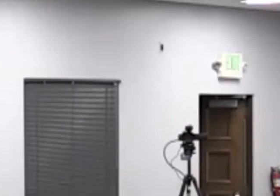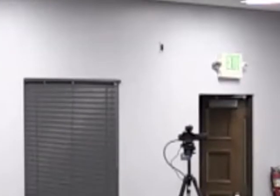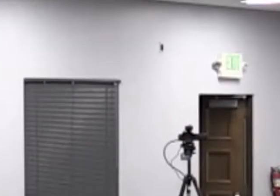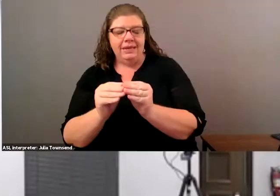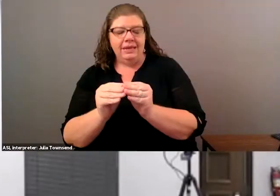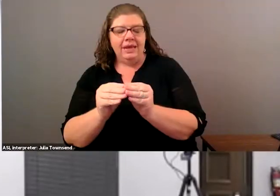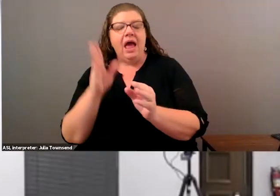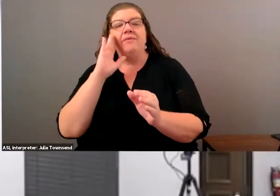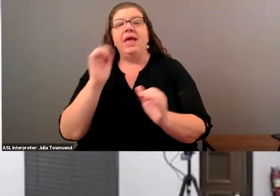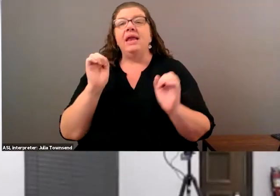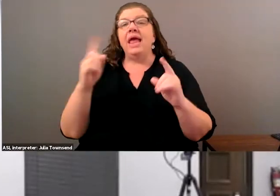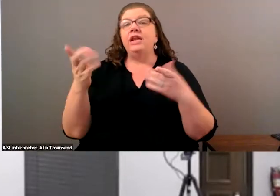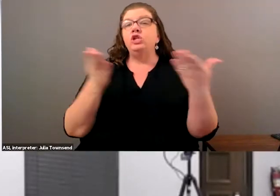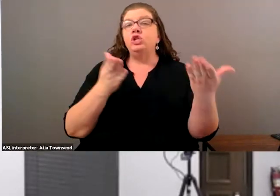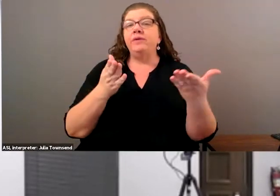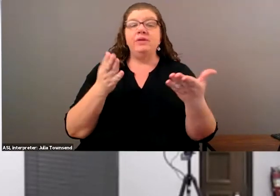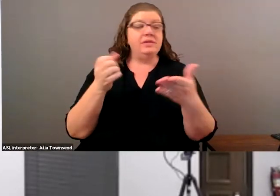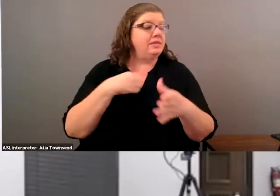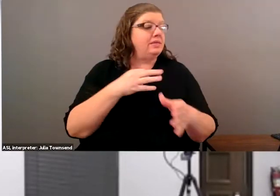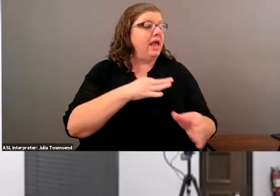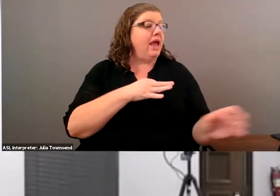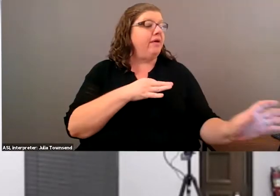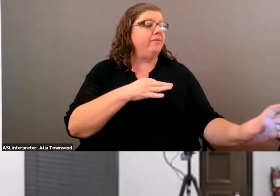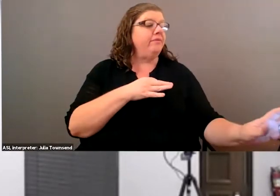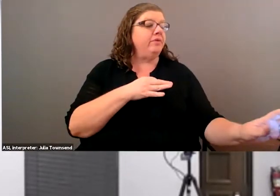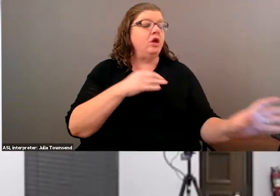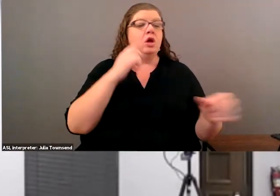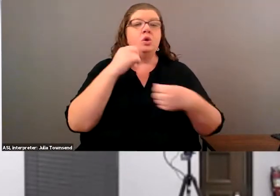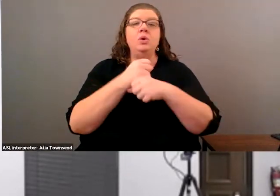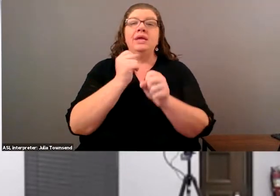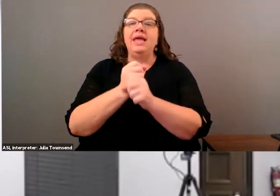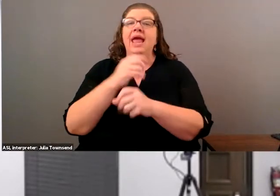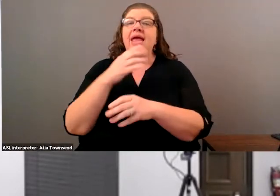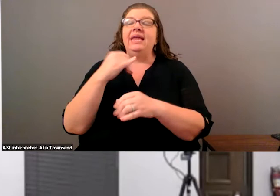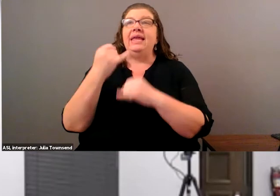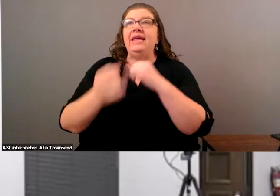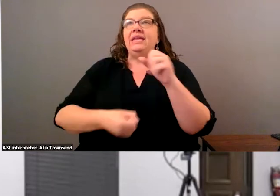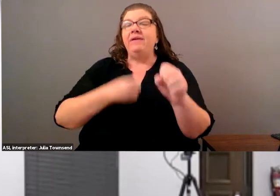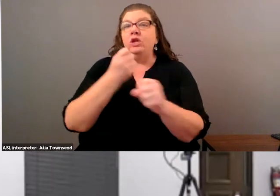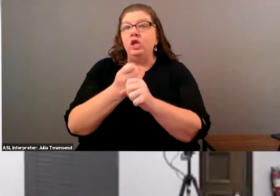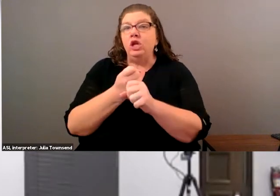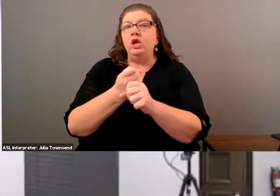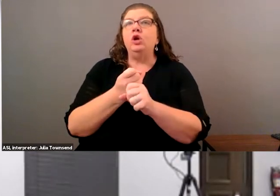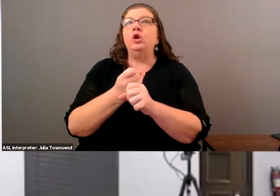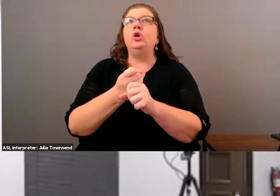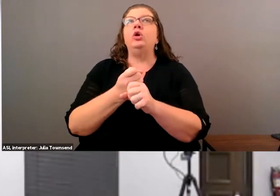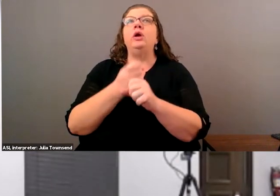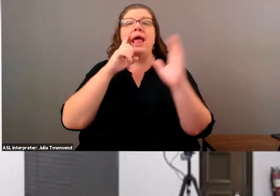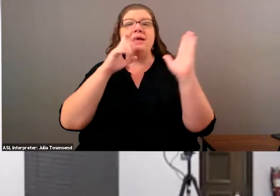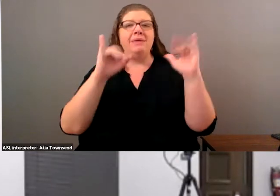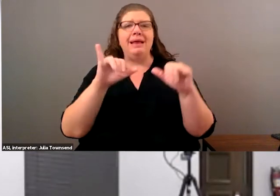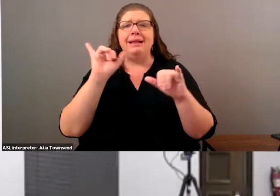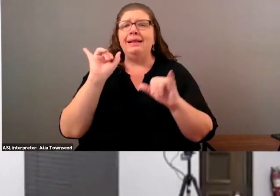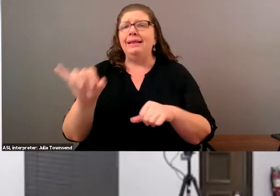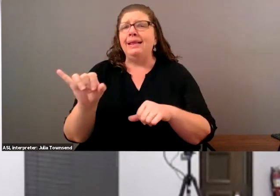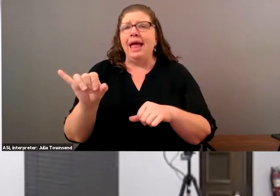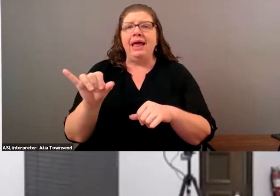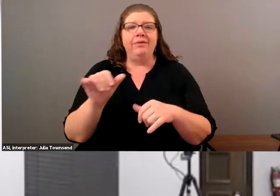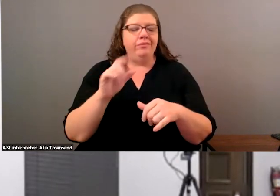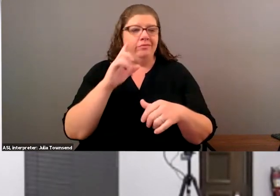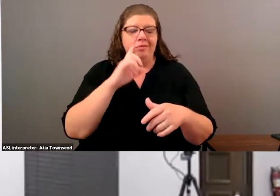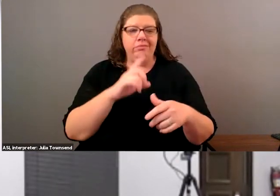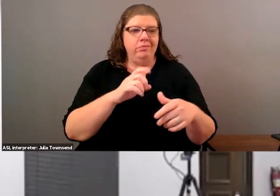staff create end-of-year expectations by grade level and course, from early ed all the way to high